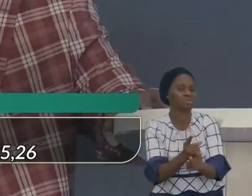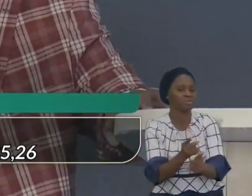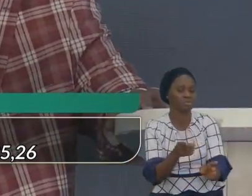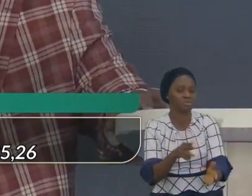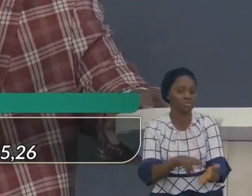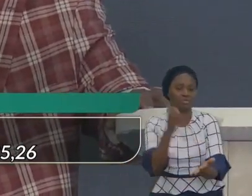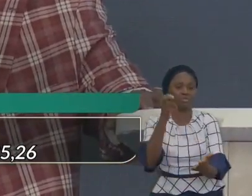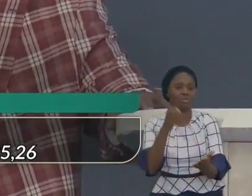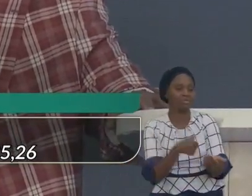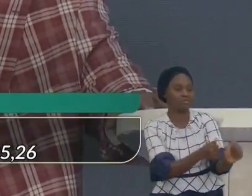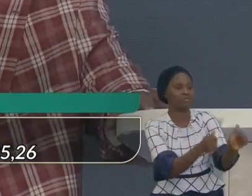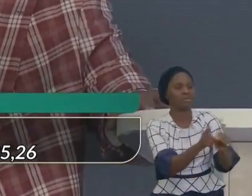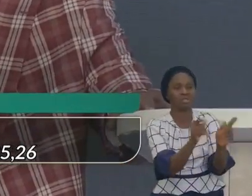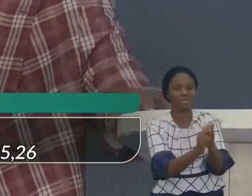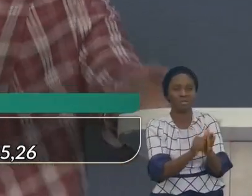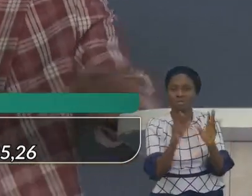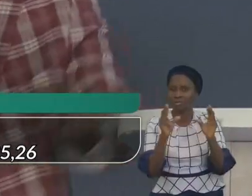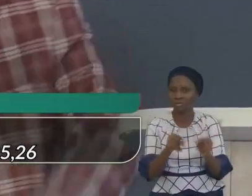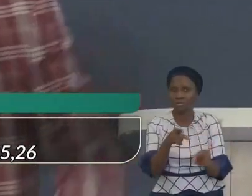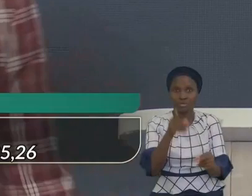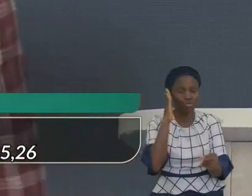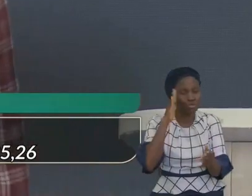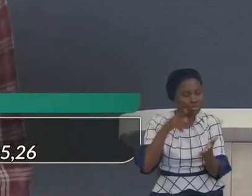of God?